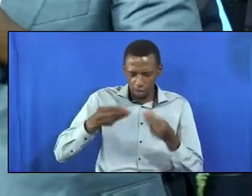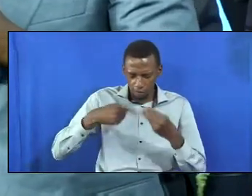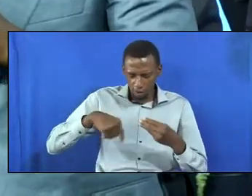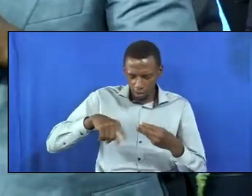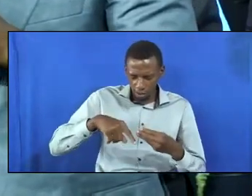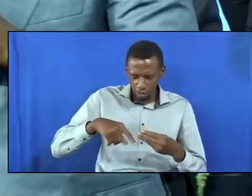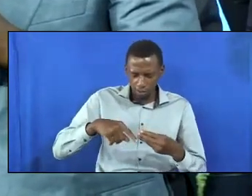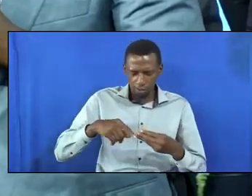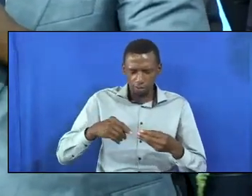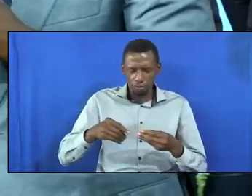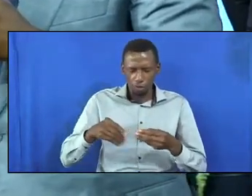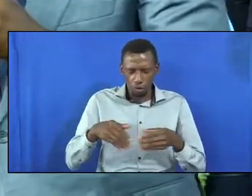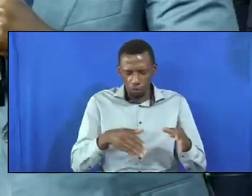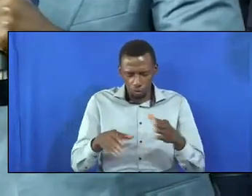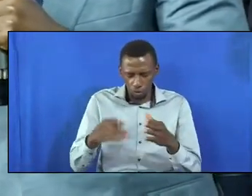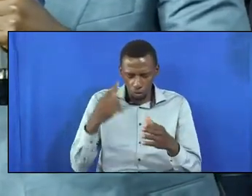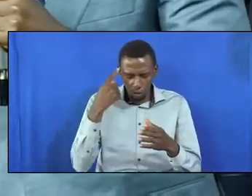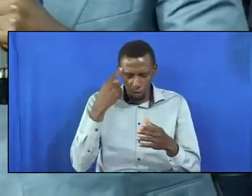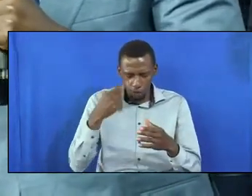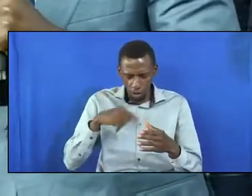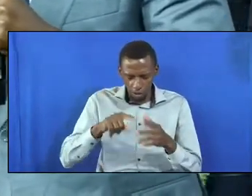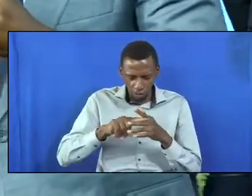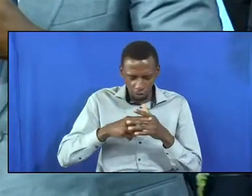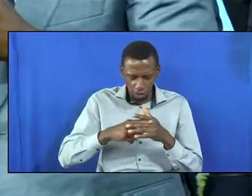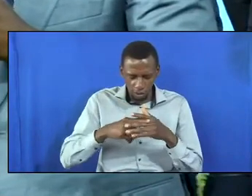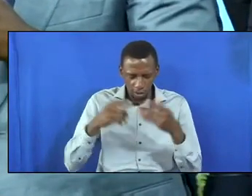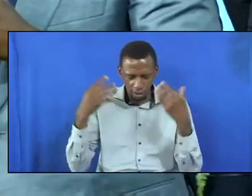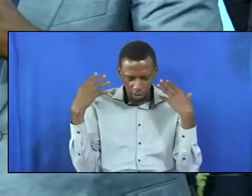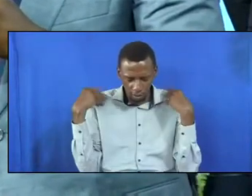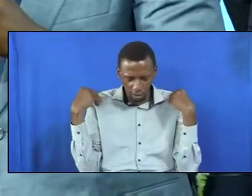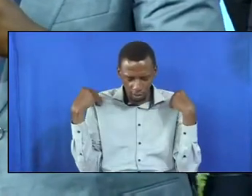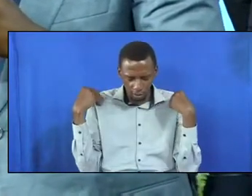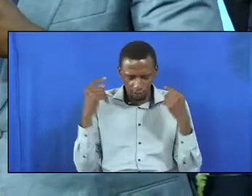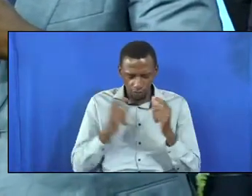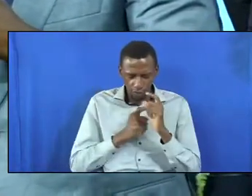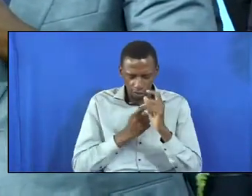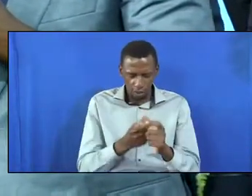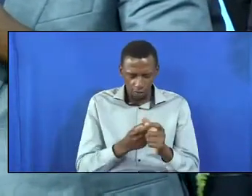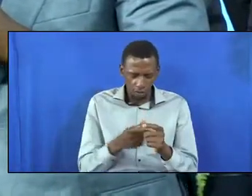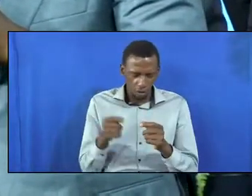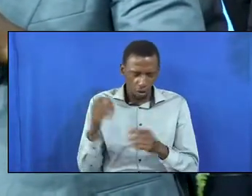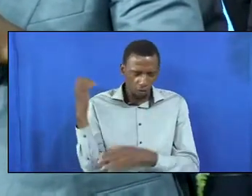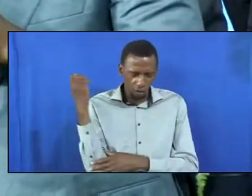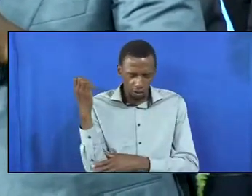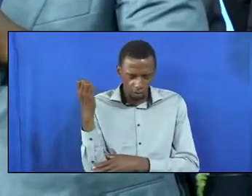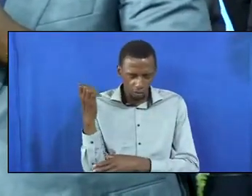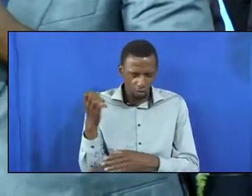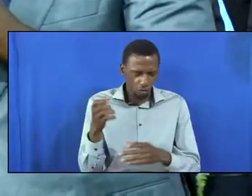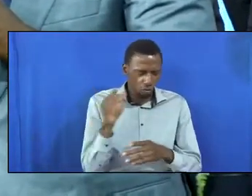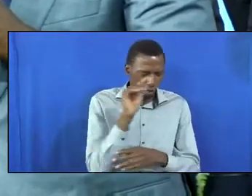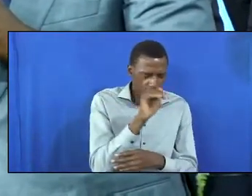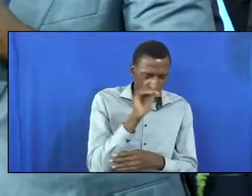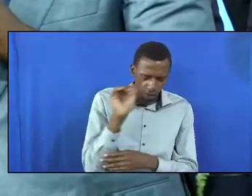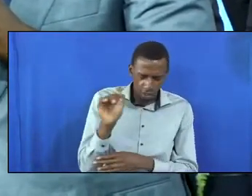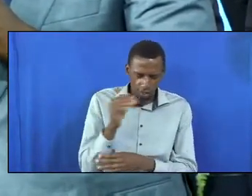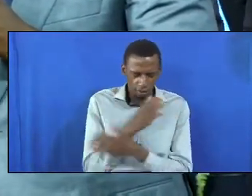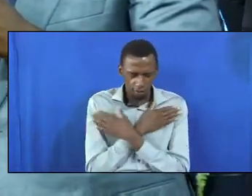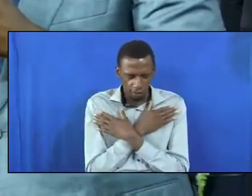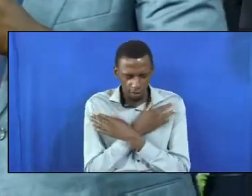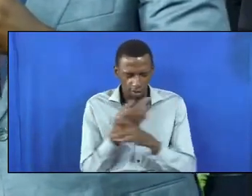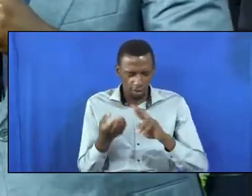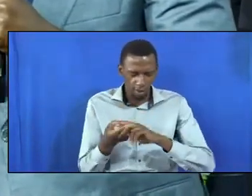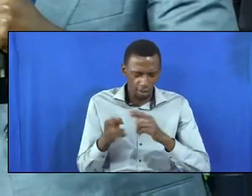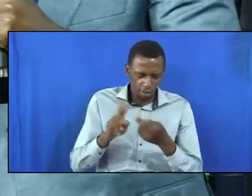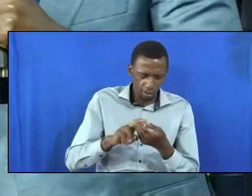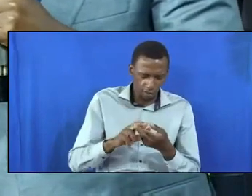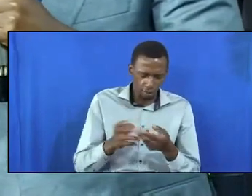exercising the gift of evangelism, to reach out to our friends and our relatives, to come and